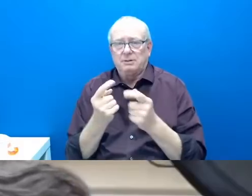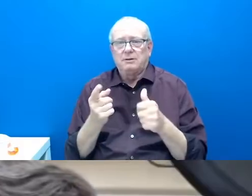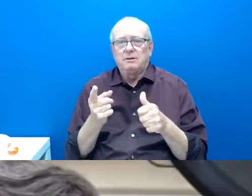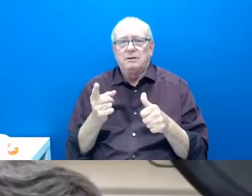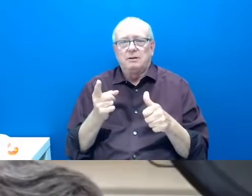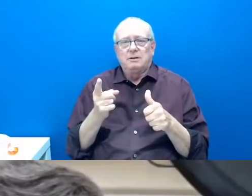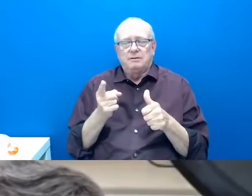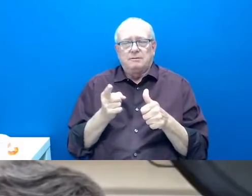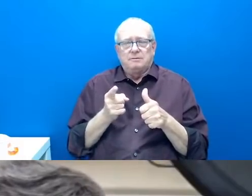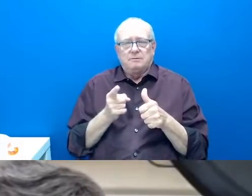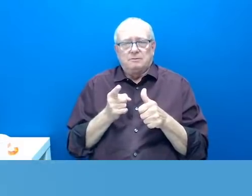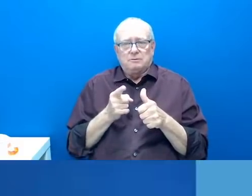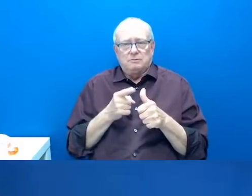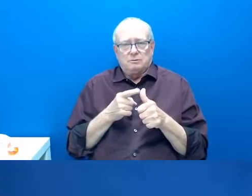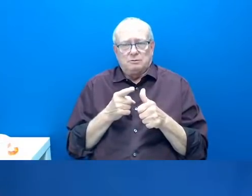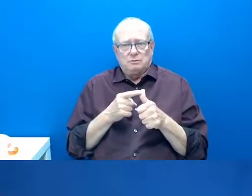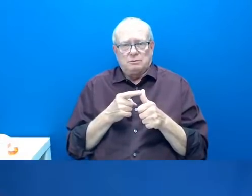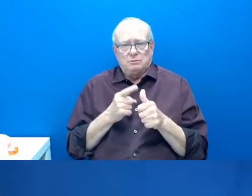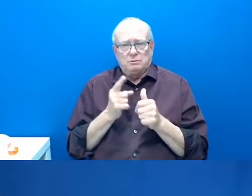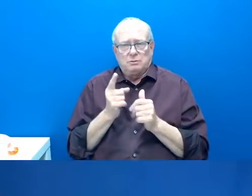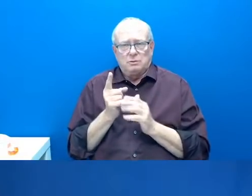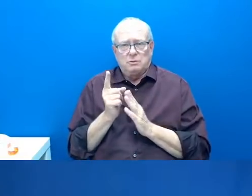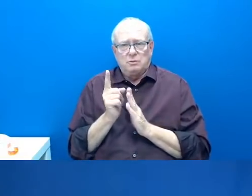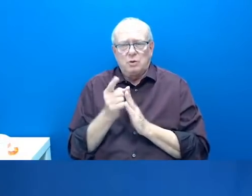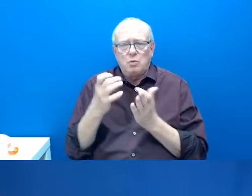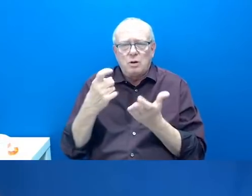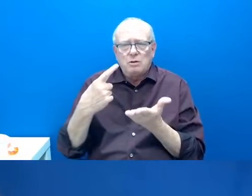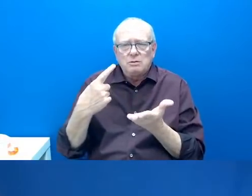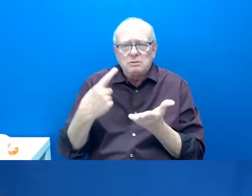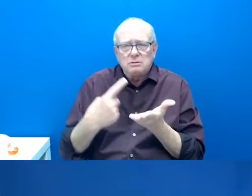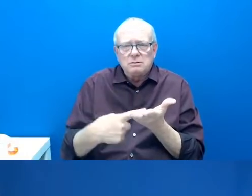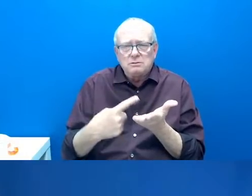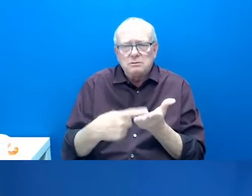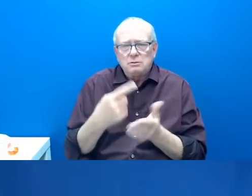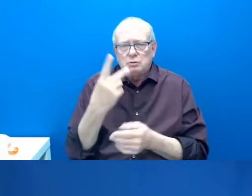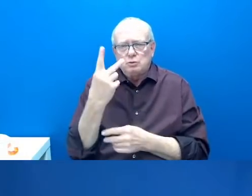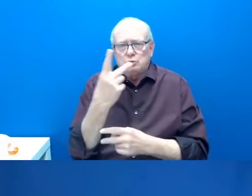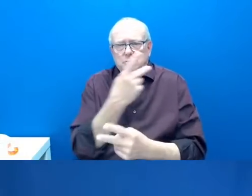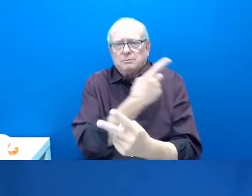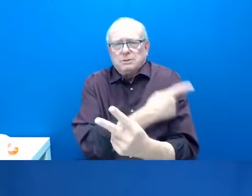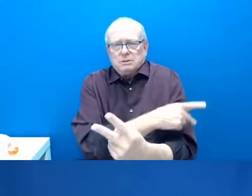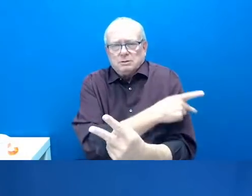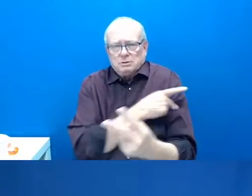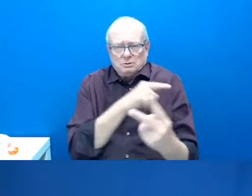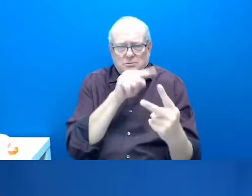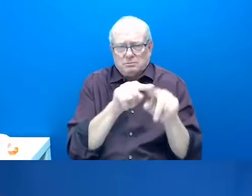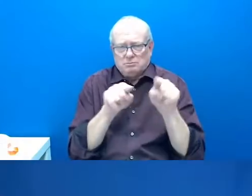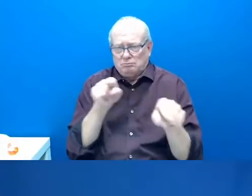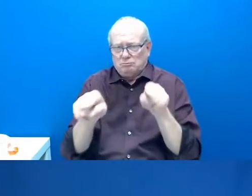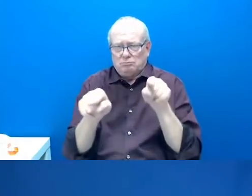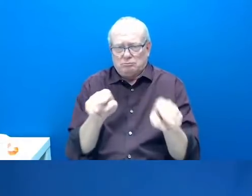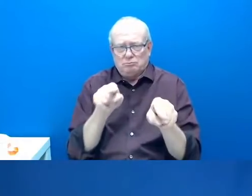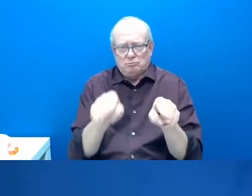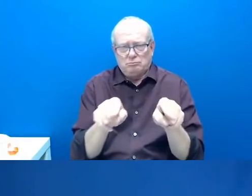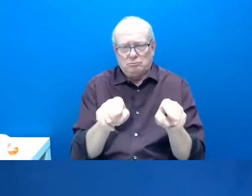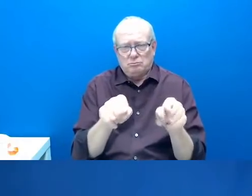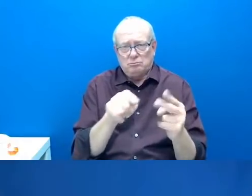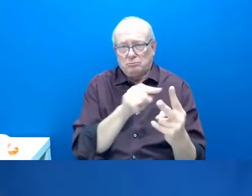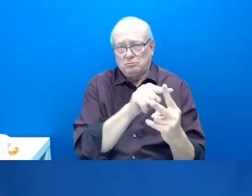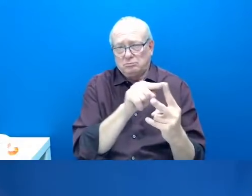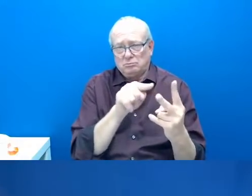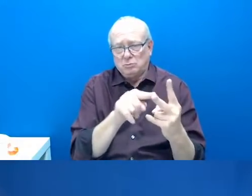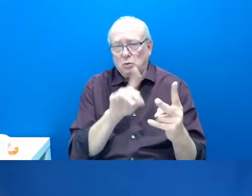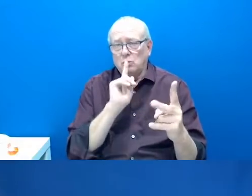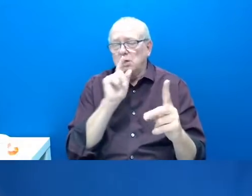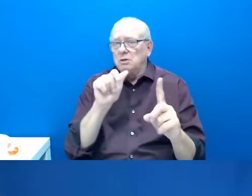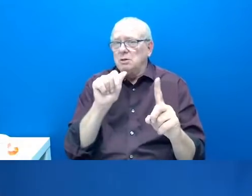some questions, we're going to take a moment and talk with a couple of patients who have been